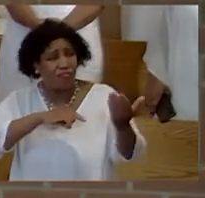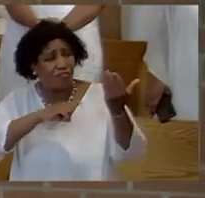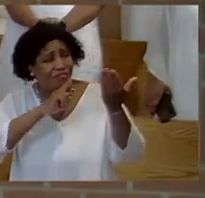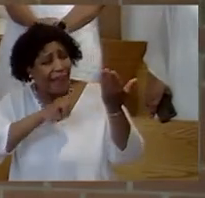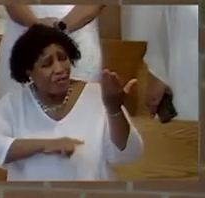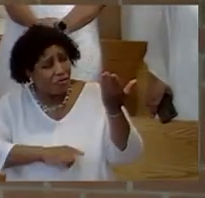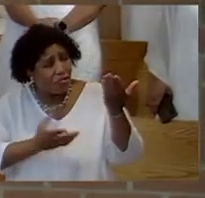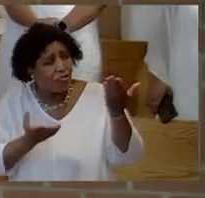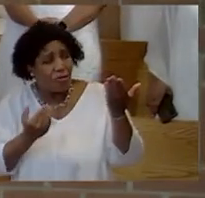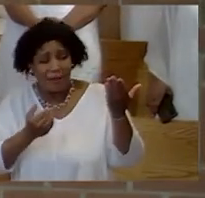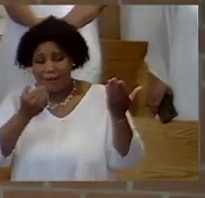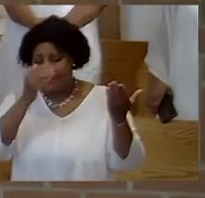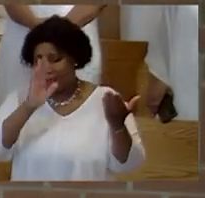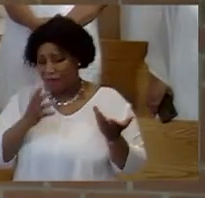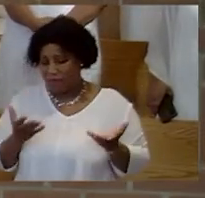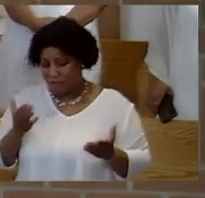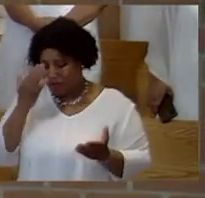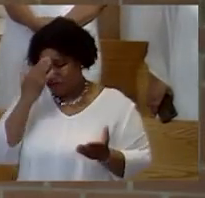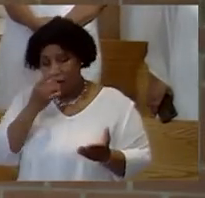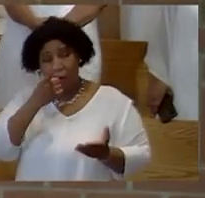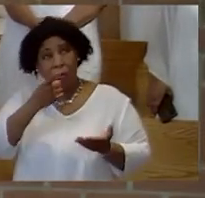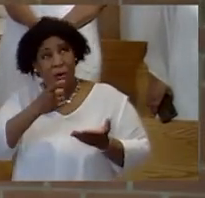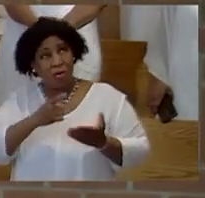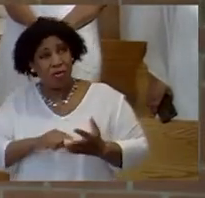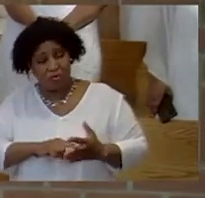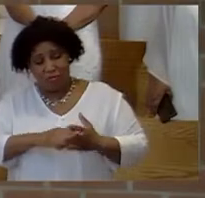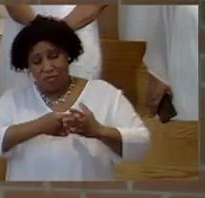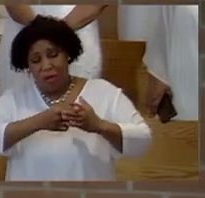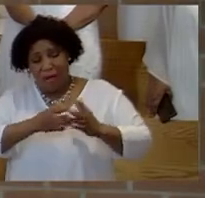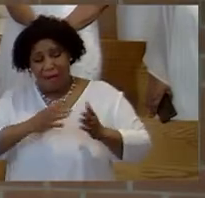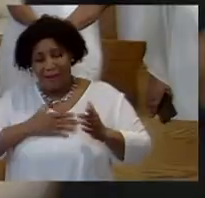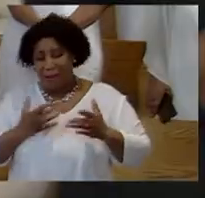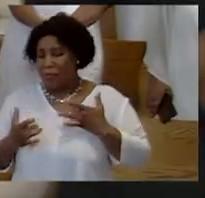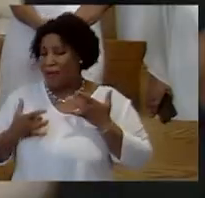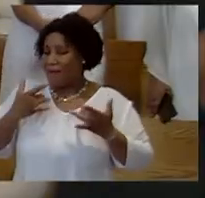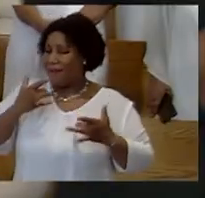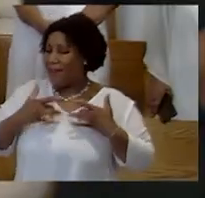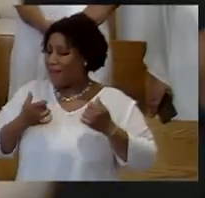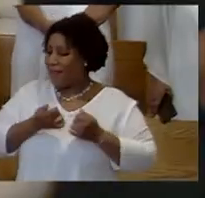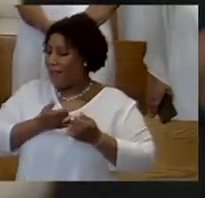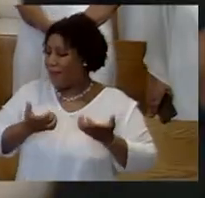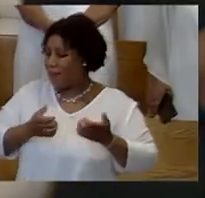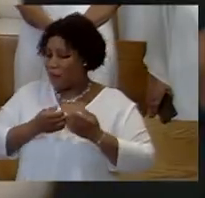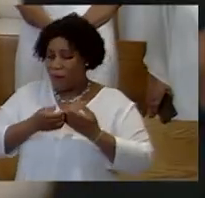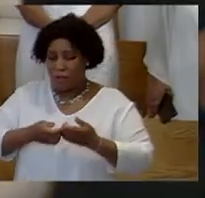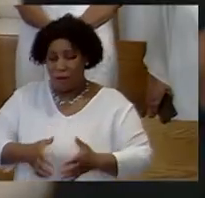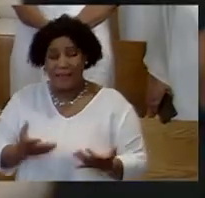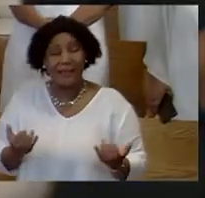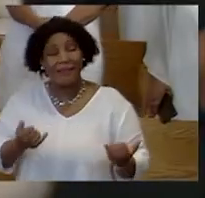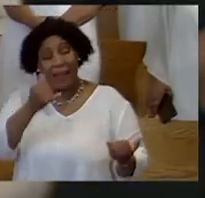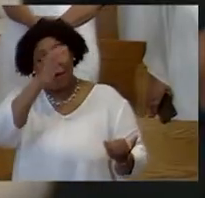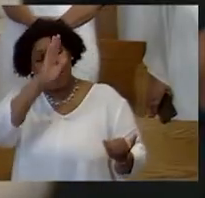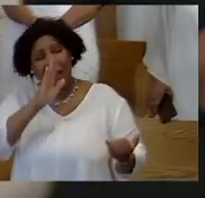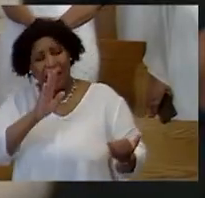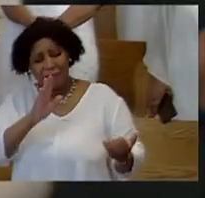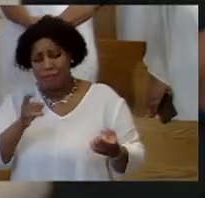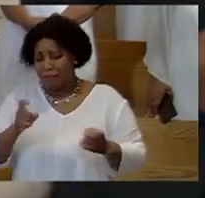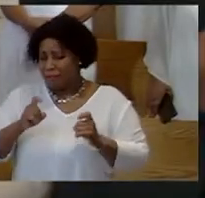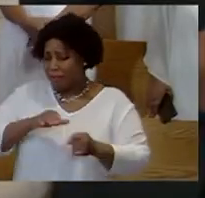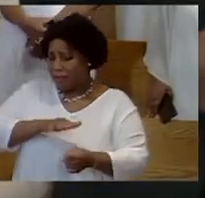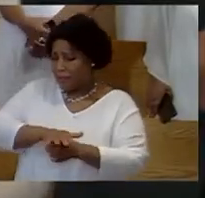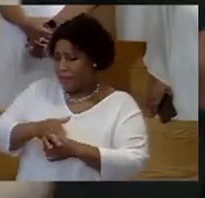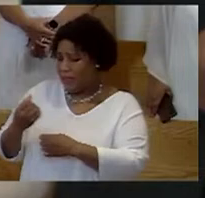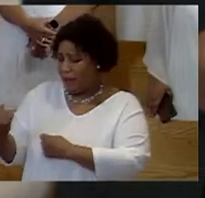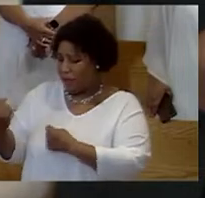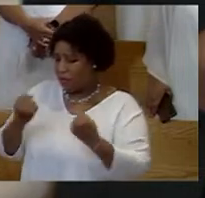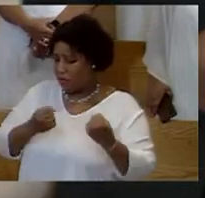Resurrection Sunday. God, we know that you're the author of reviving that which we lost. Now, God, just give us strength in this